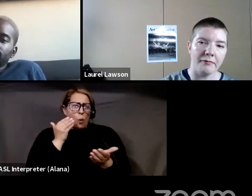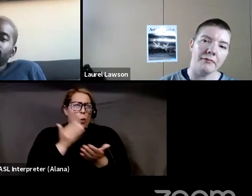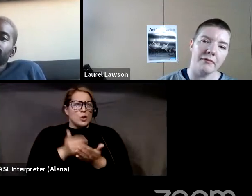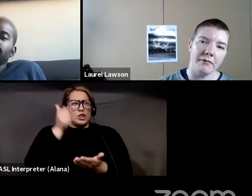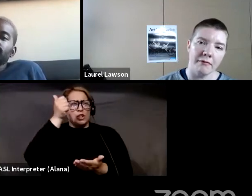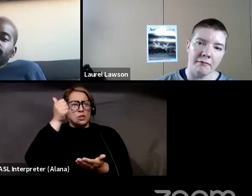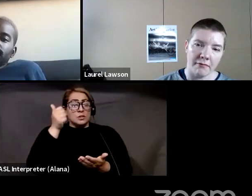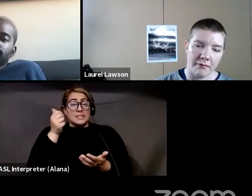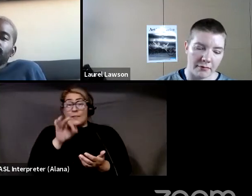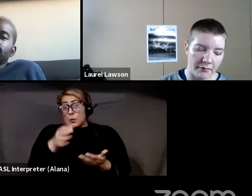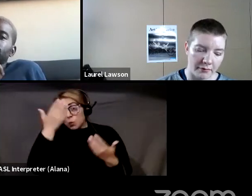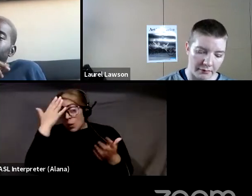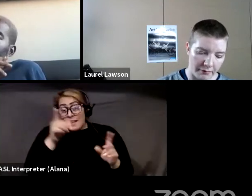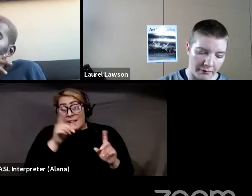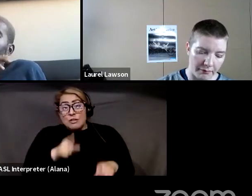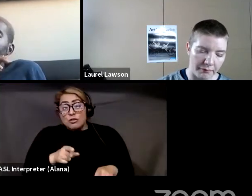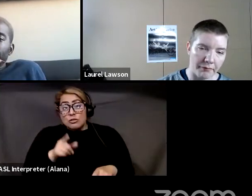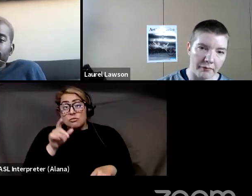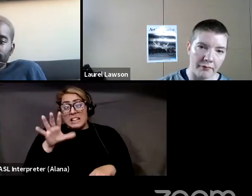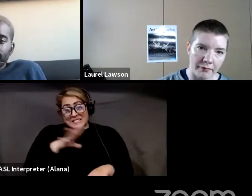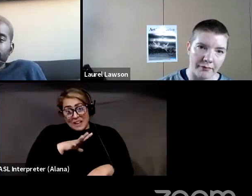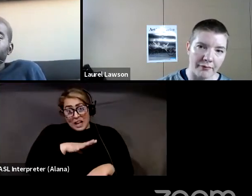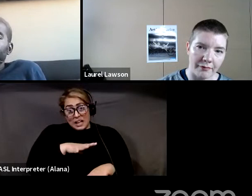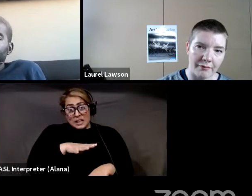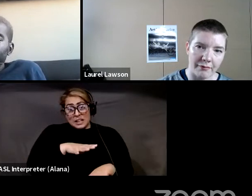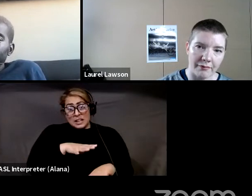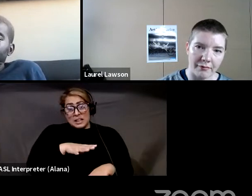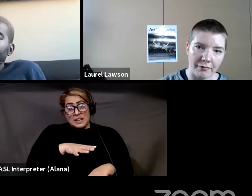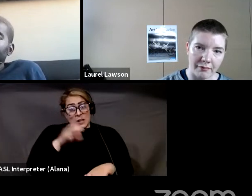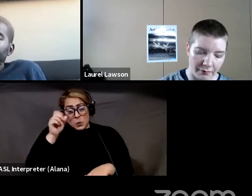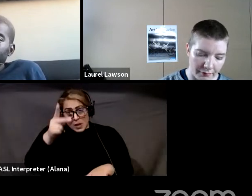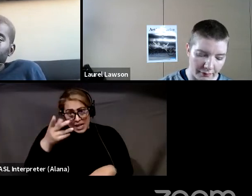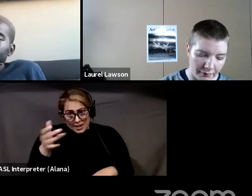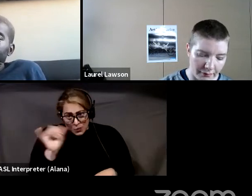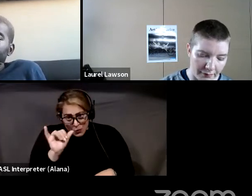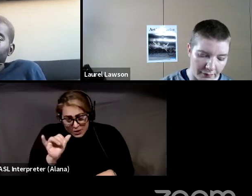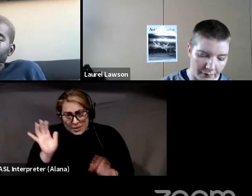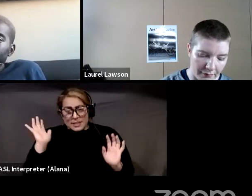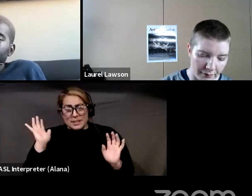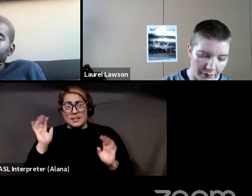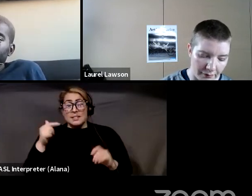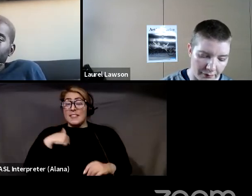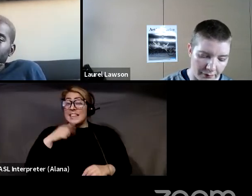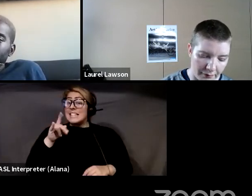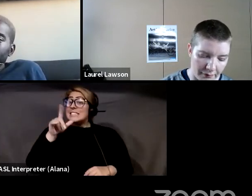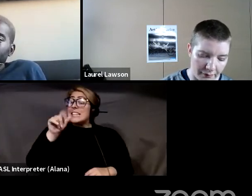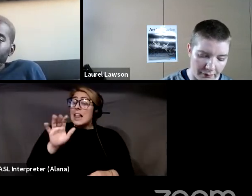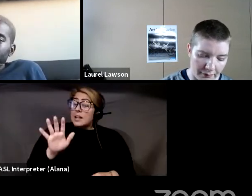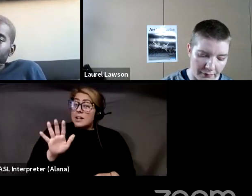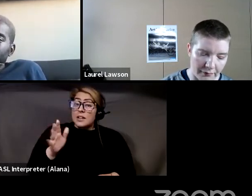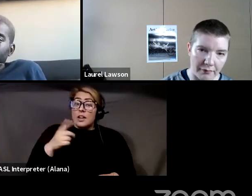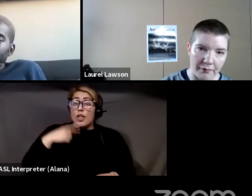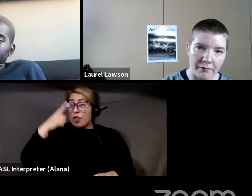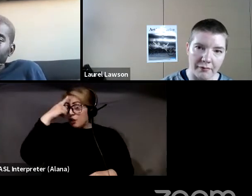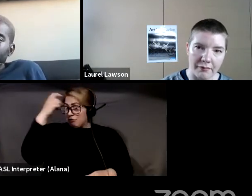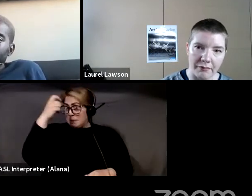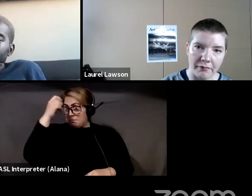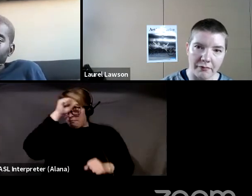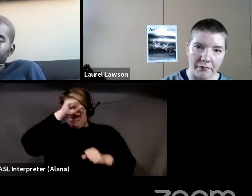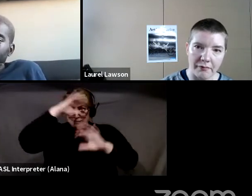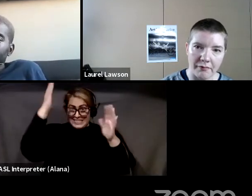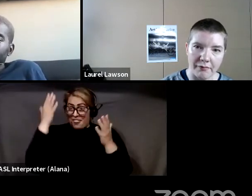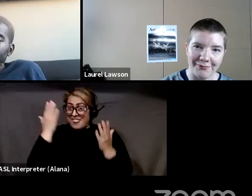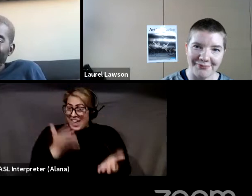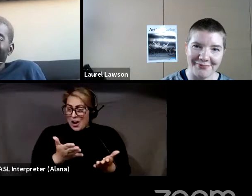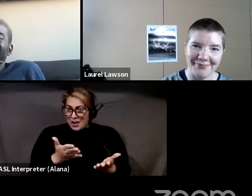you don't have an answer to that yet, that's also, yeah, totally okay too. This is Kayla speaking. The dreams are there. Here we